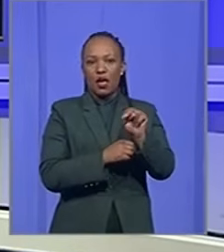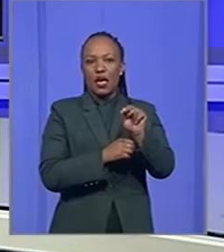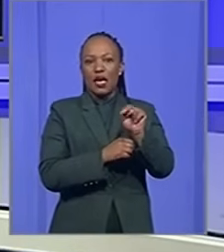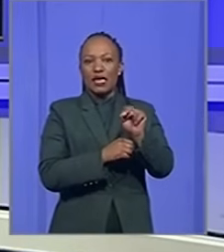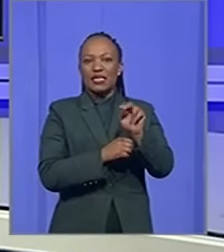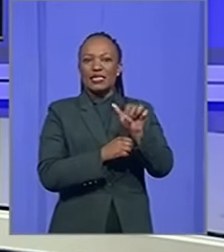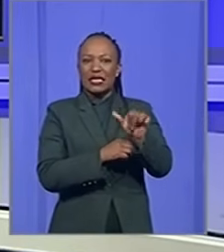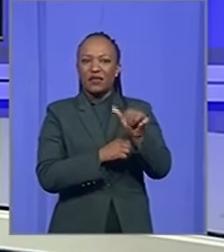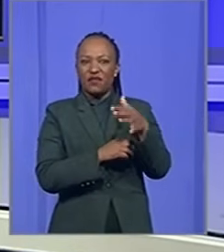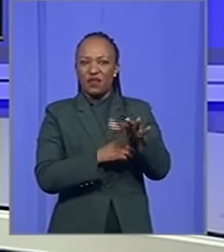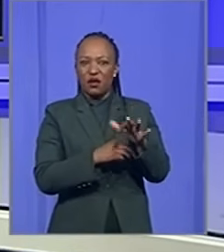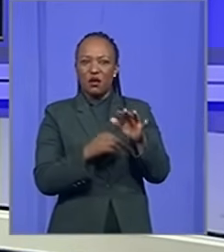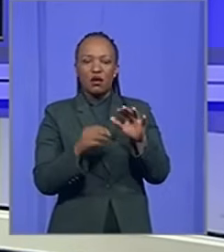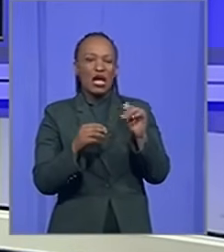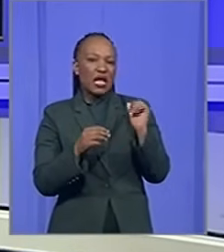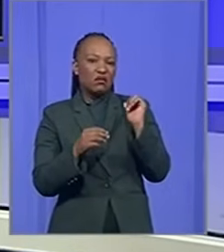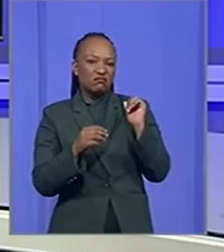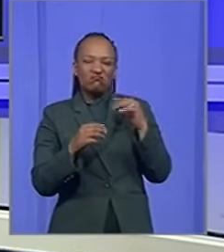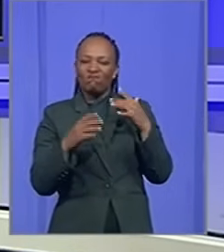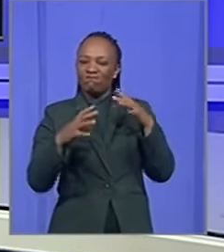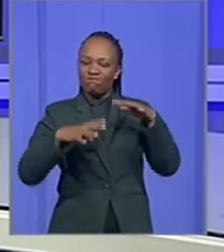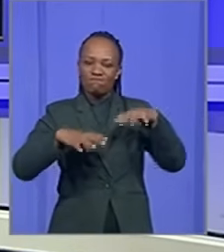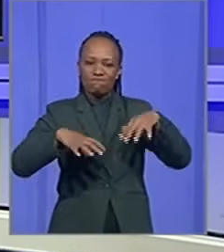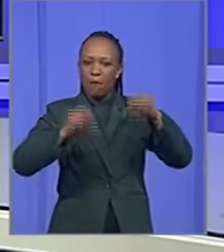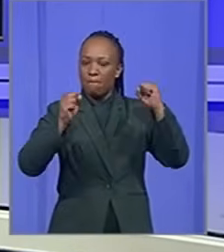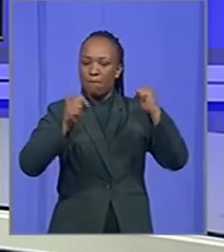200 ba itulele mpeng ya lefatshe maobane.